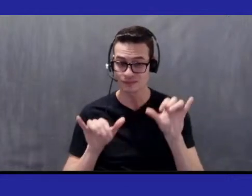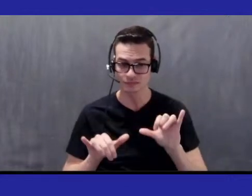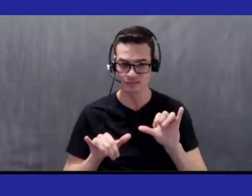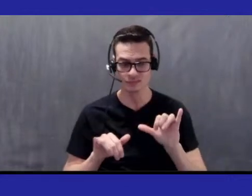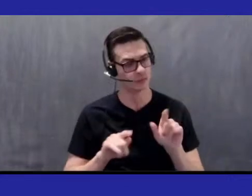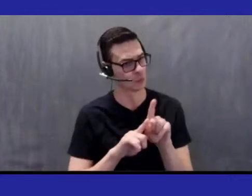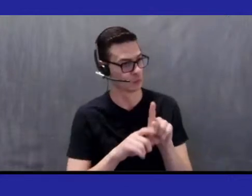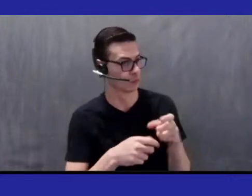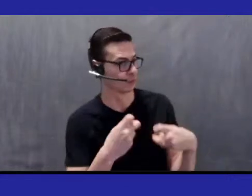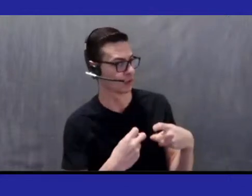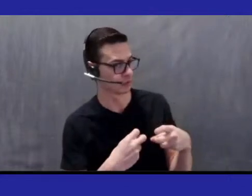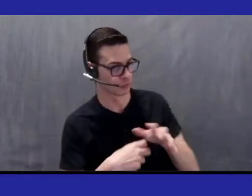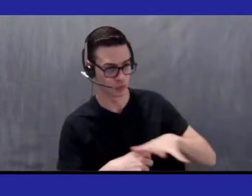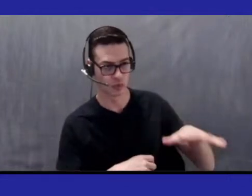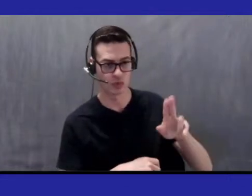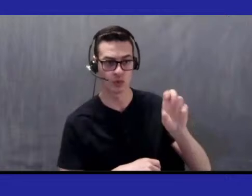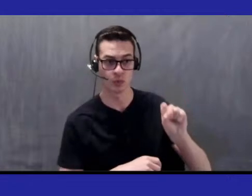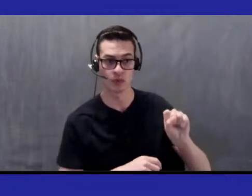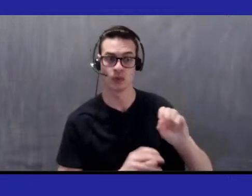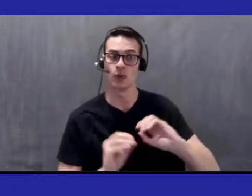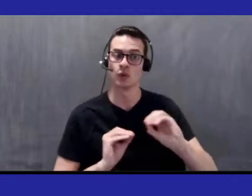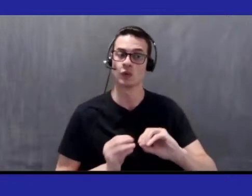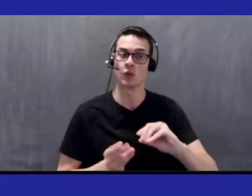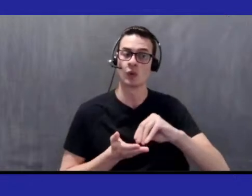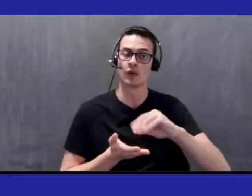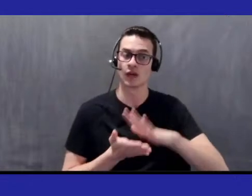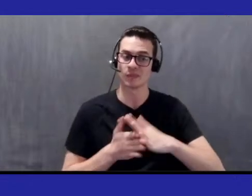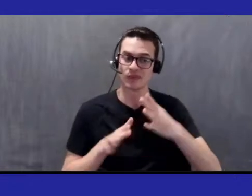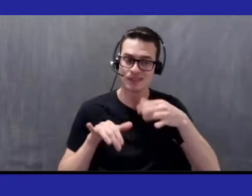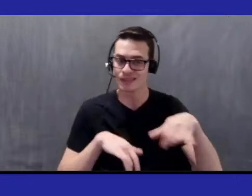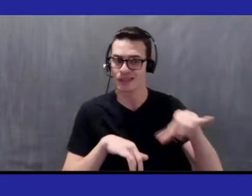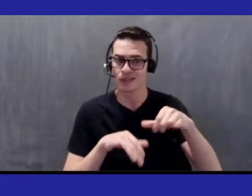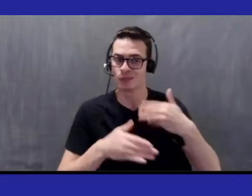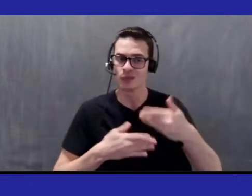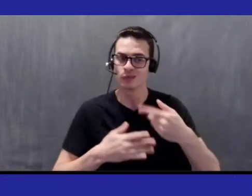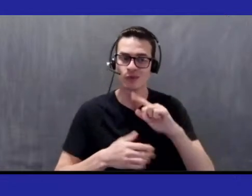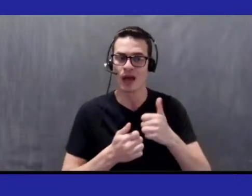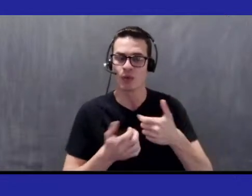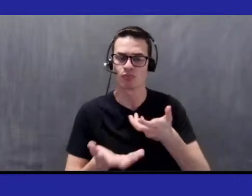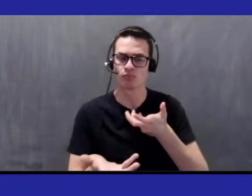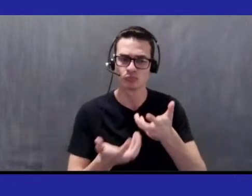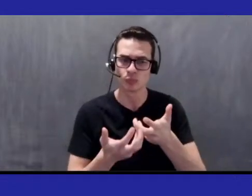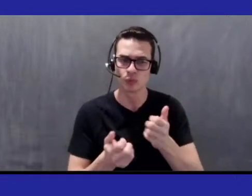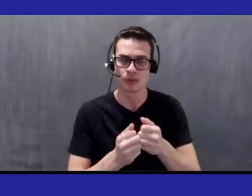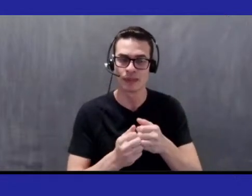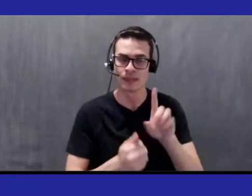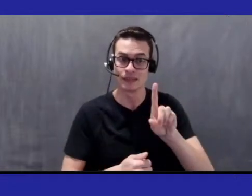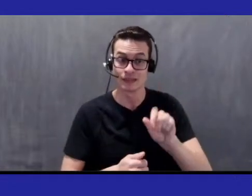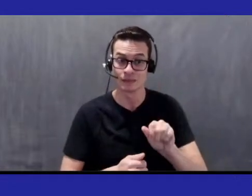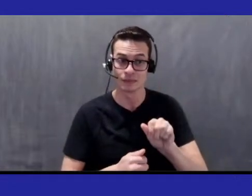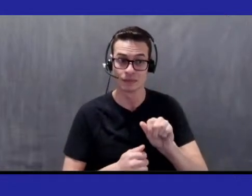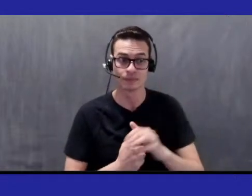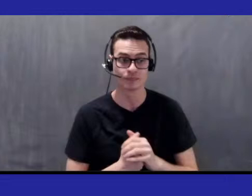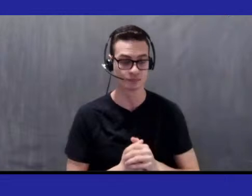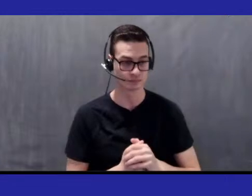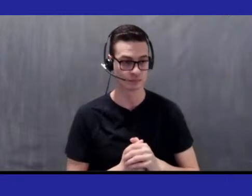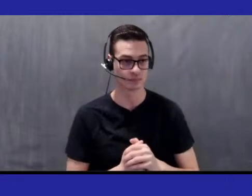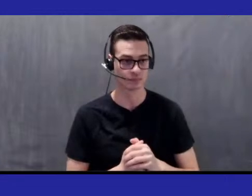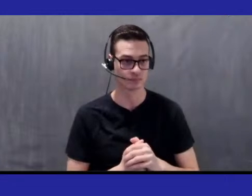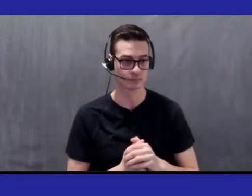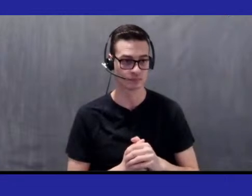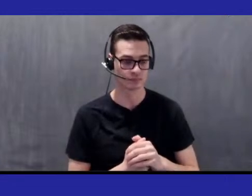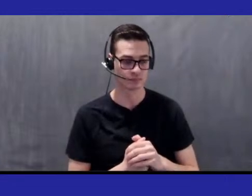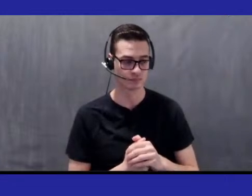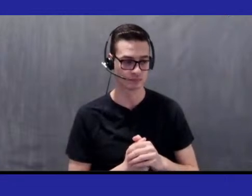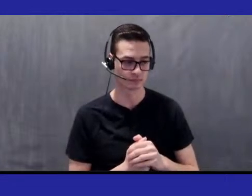of disabilities in EPIC. And so when we have sort of an inability to